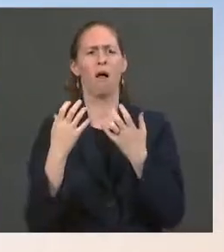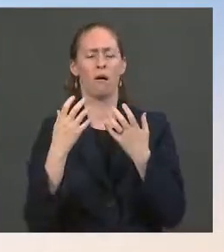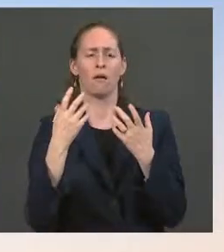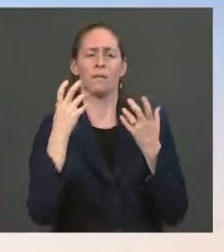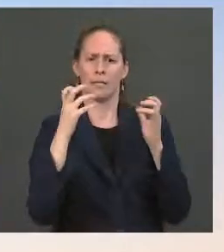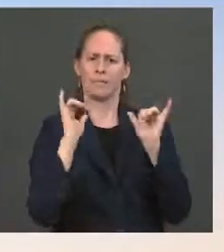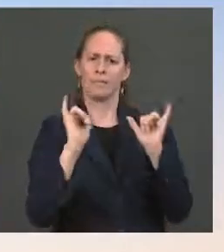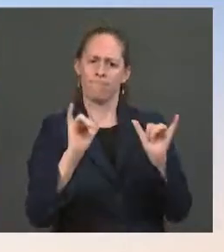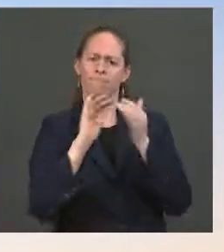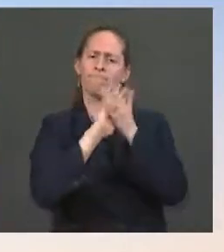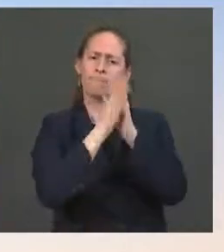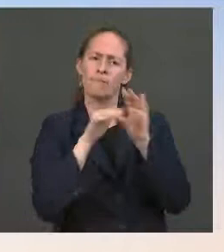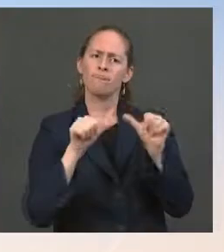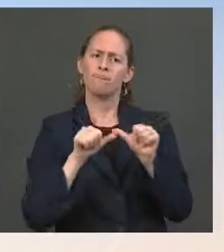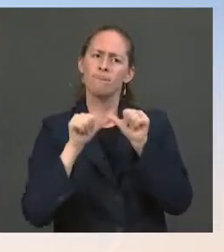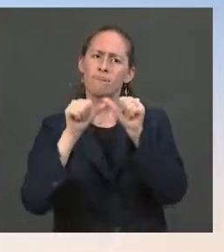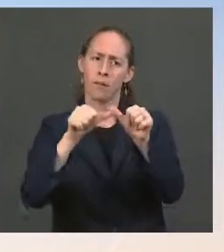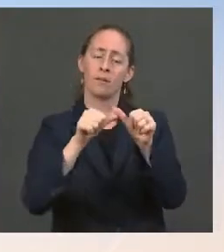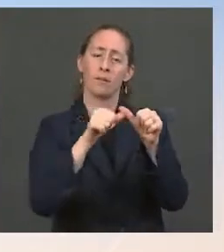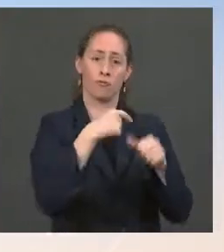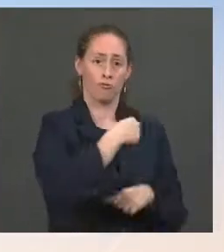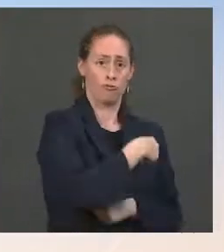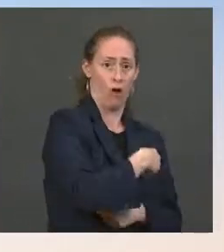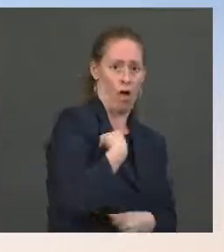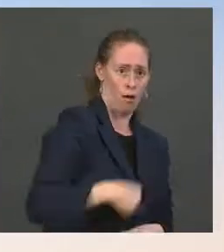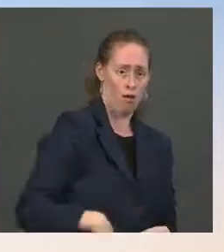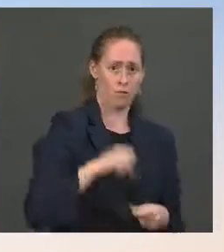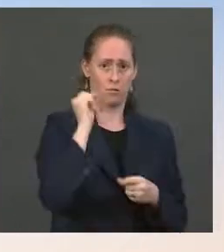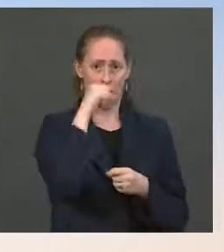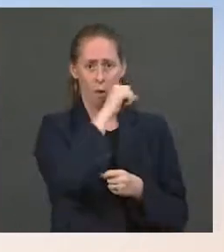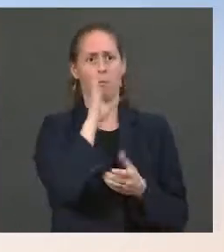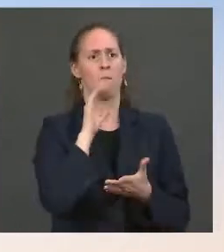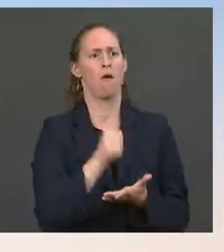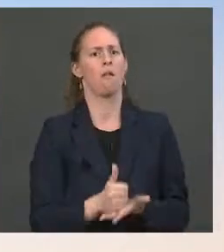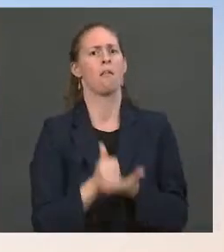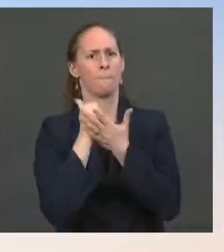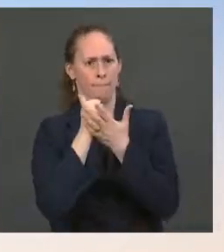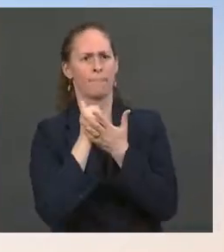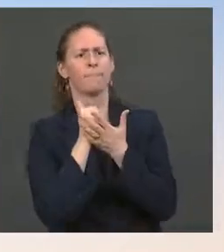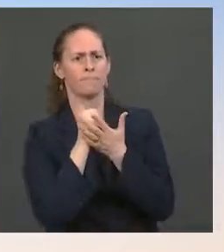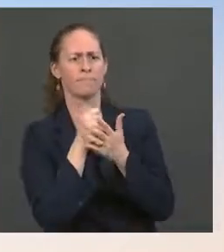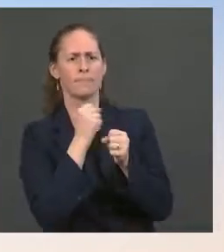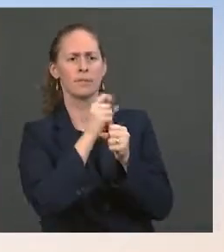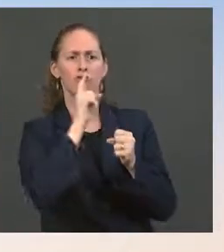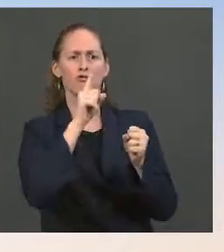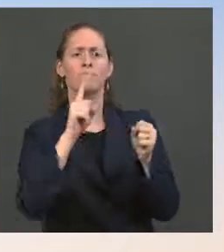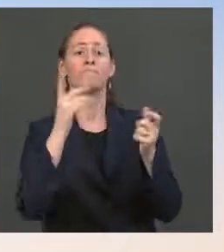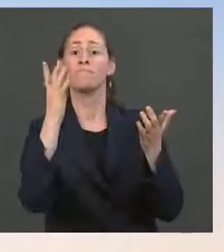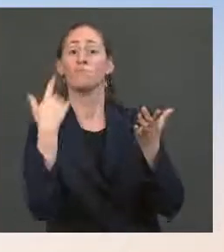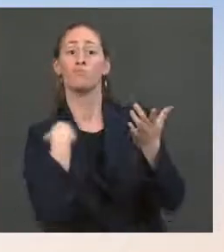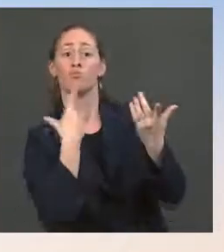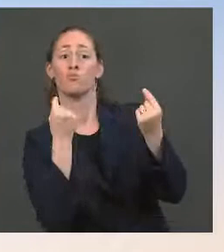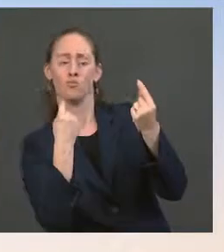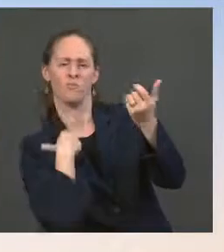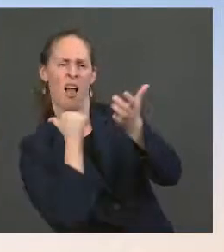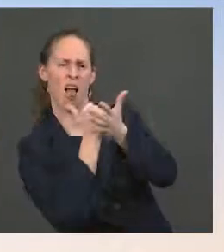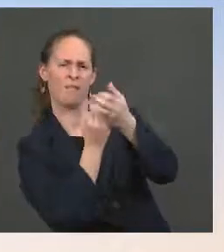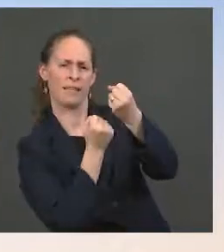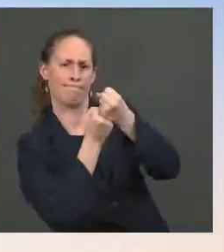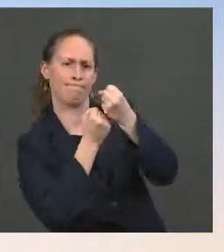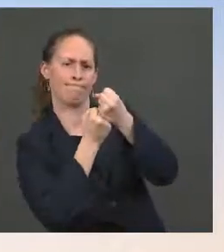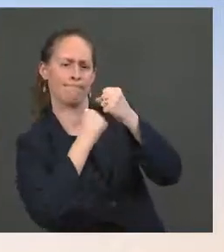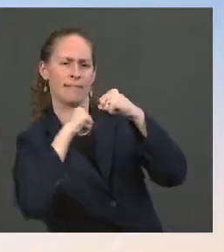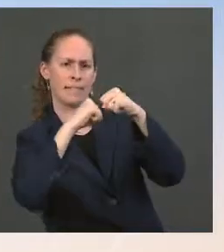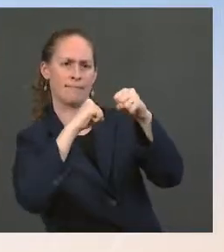Strait. That's why we will continue to assist Taiwan in maintaining a sufficient self-defense capability. We maintain our commitments as outlined in the 3